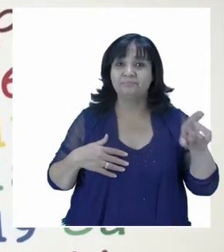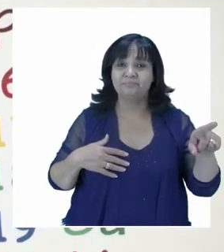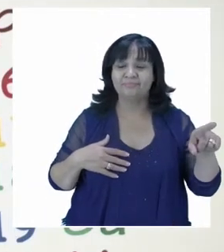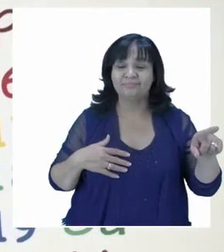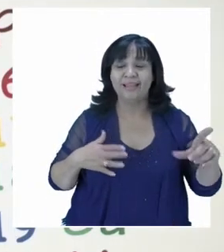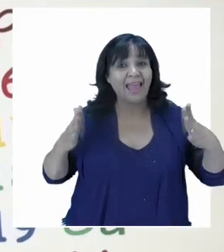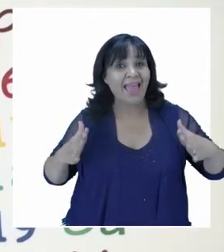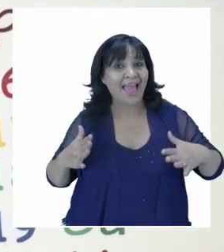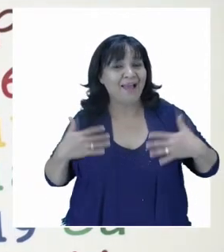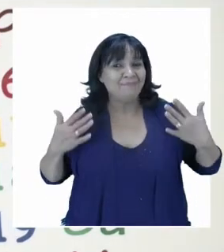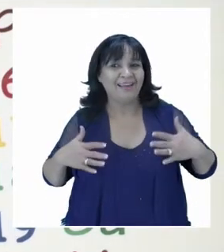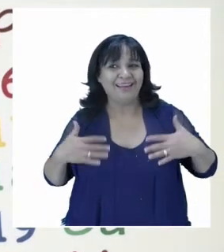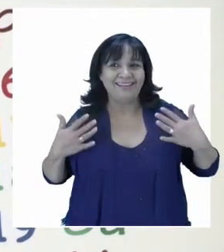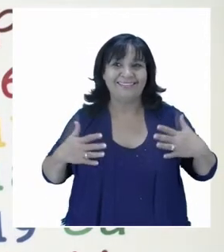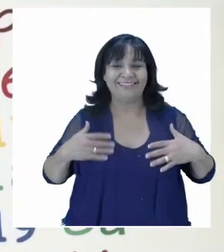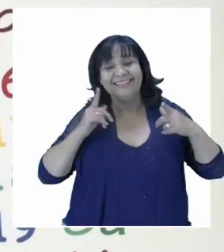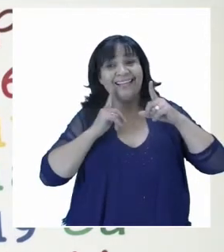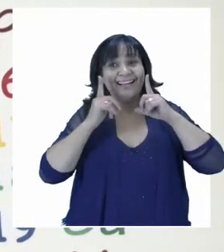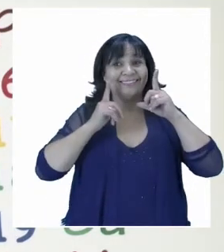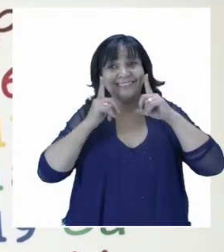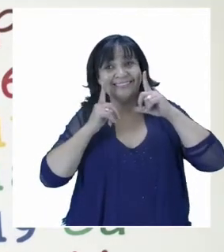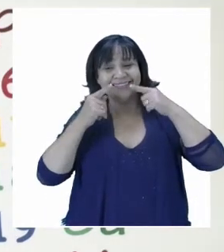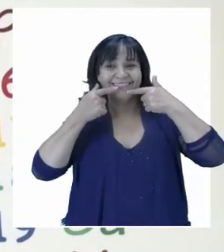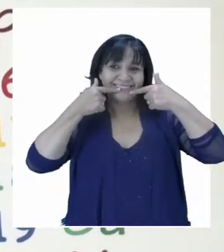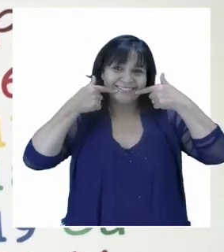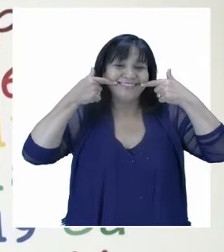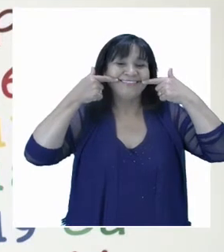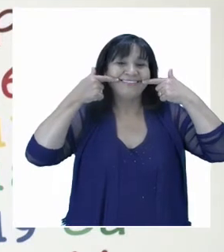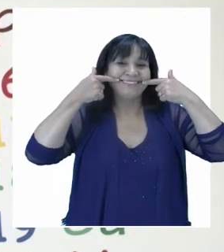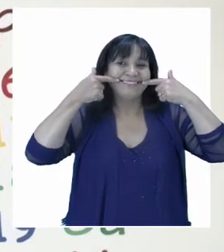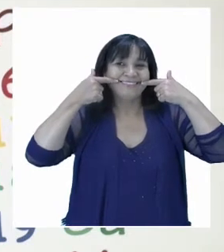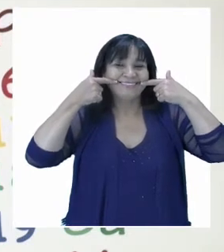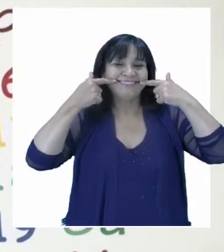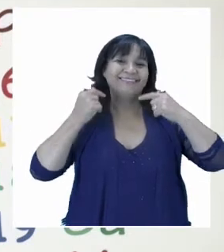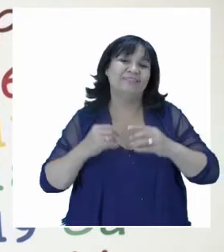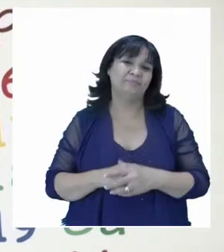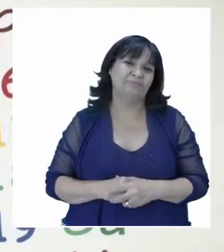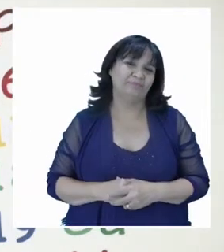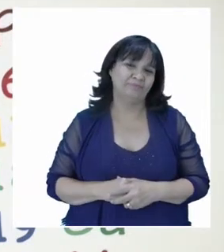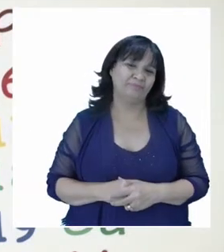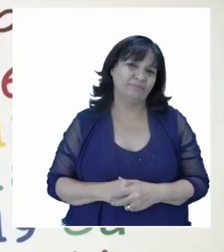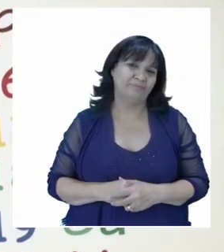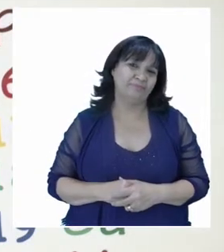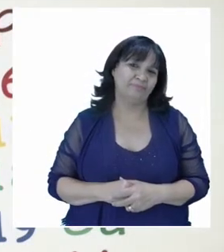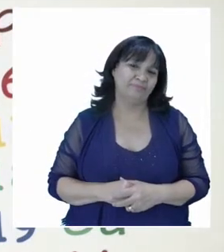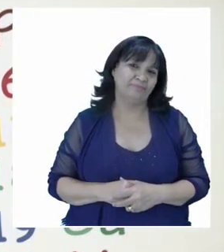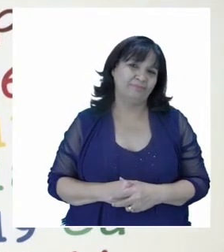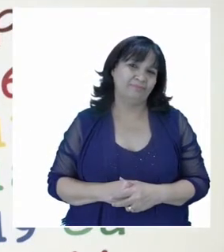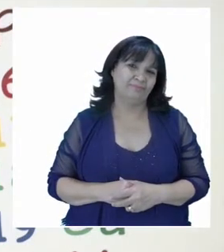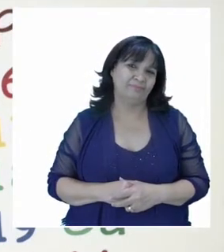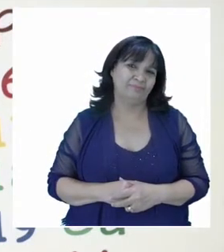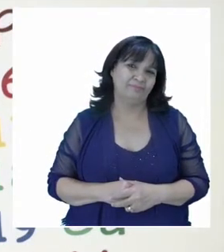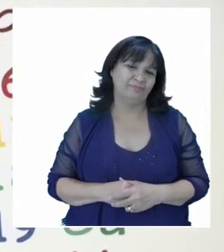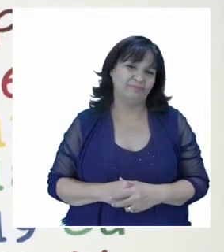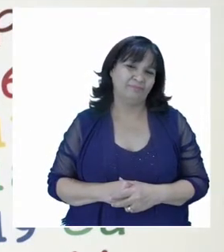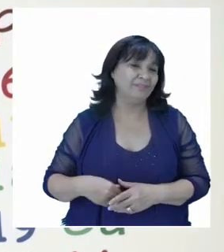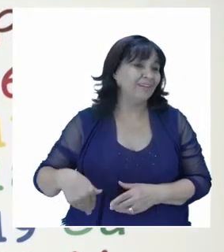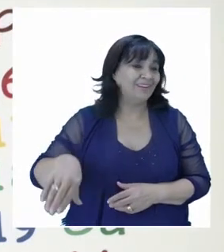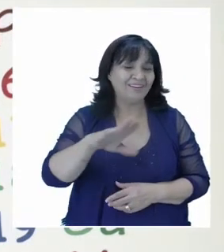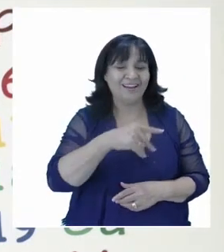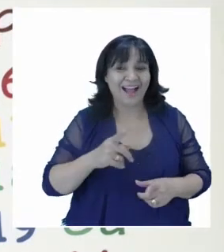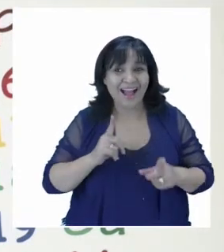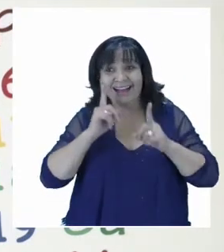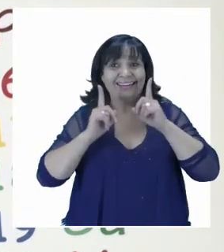are laughing and smiling, this is what our face looks like. Everybody, let us